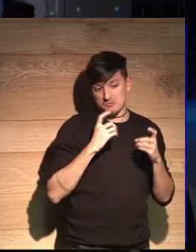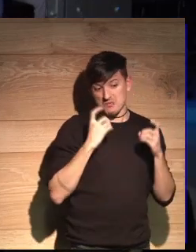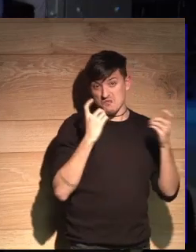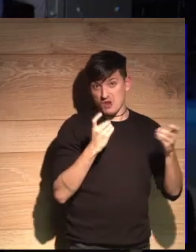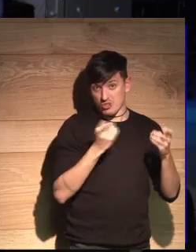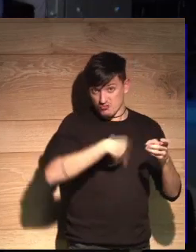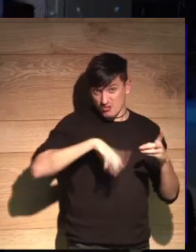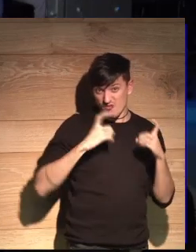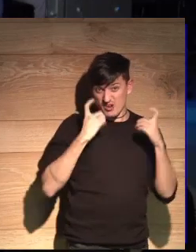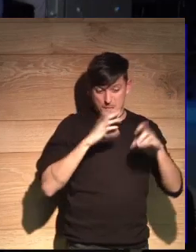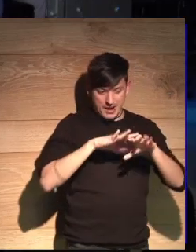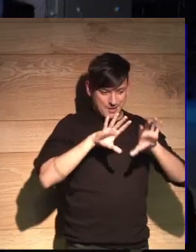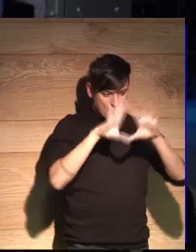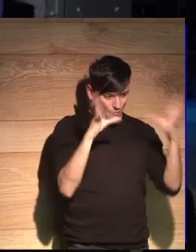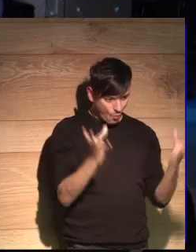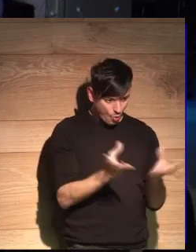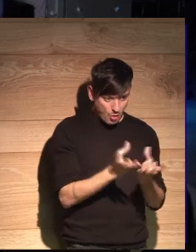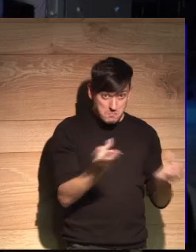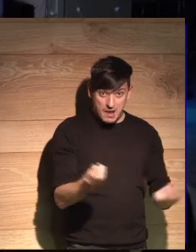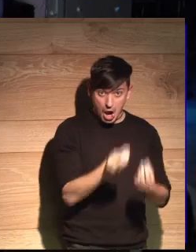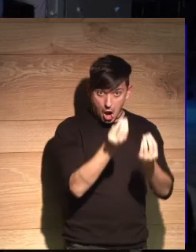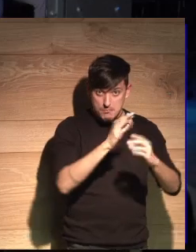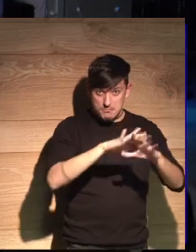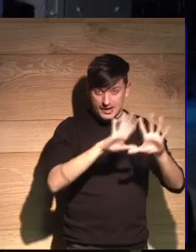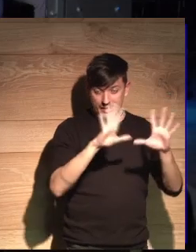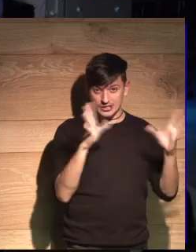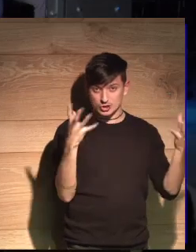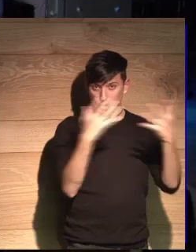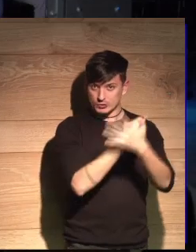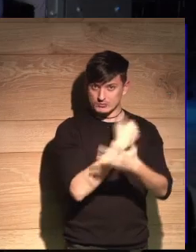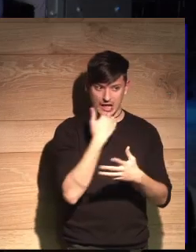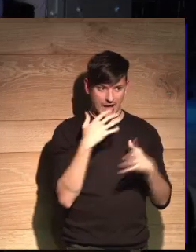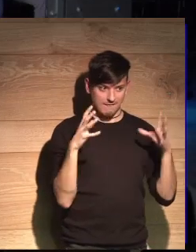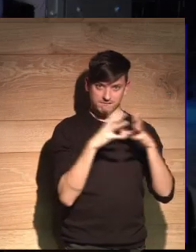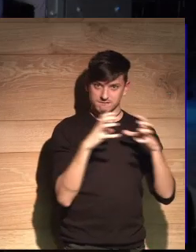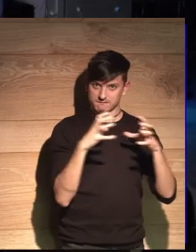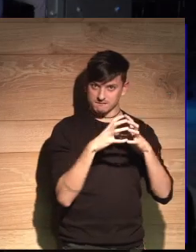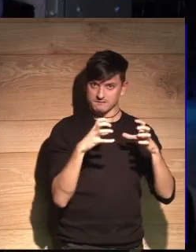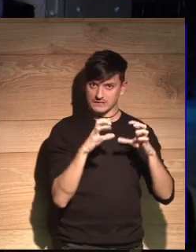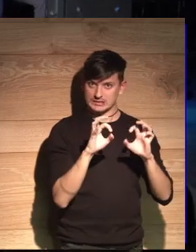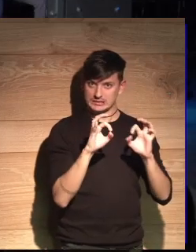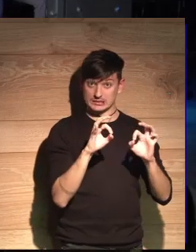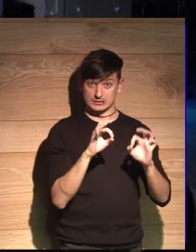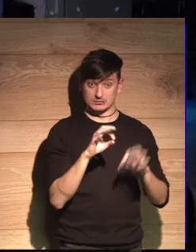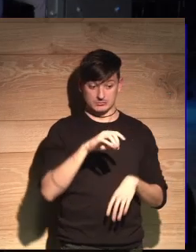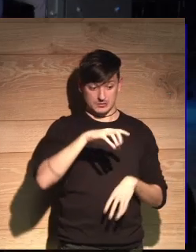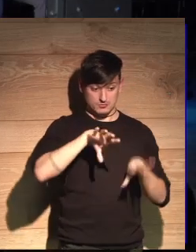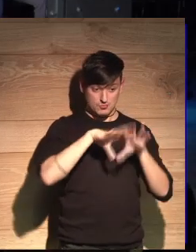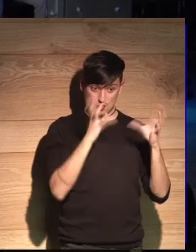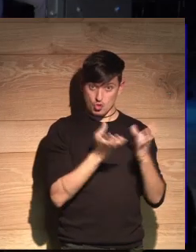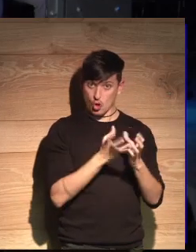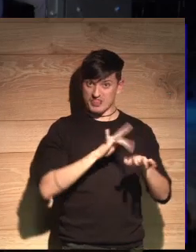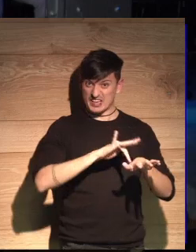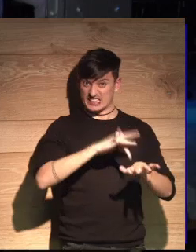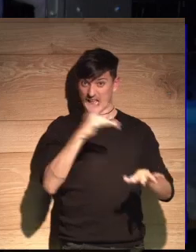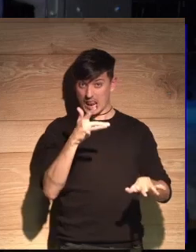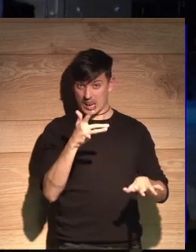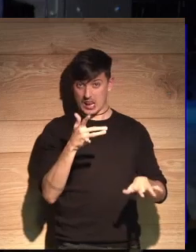our humble effort to have a better world for everyone. It's a simple and ambitious goal, and for us in this digital